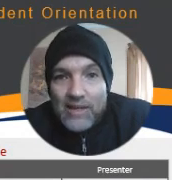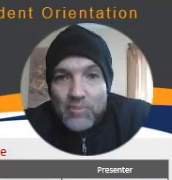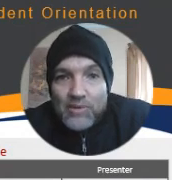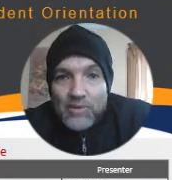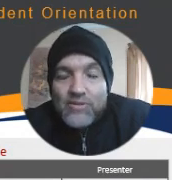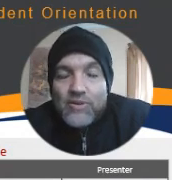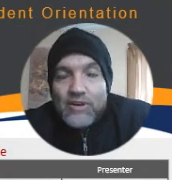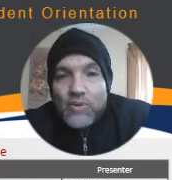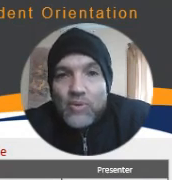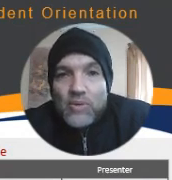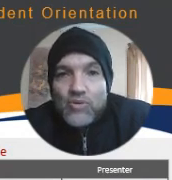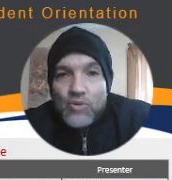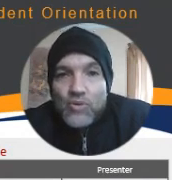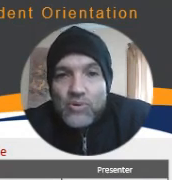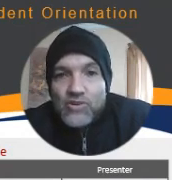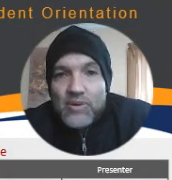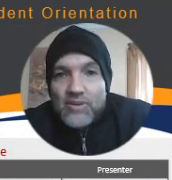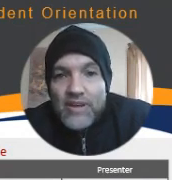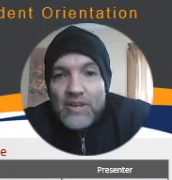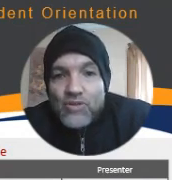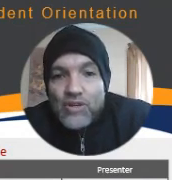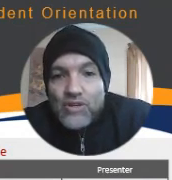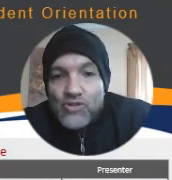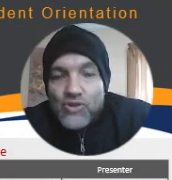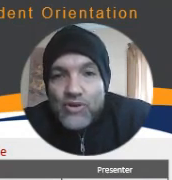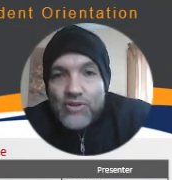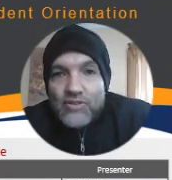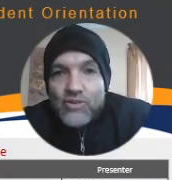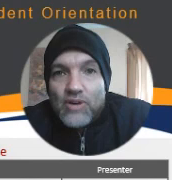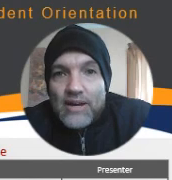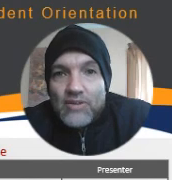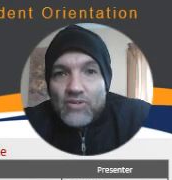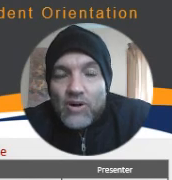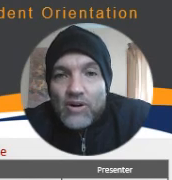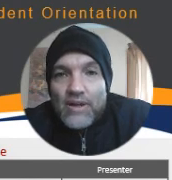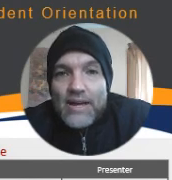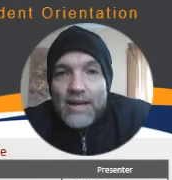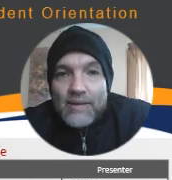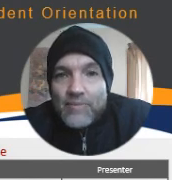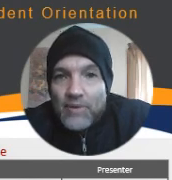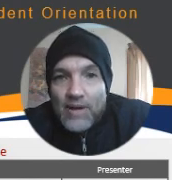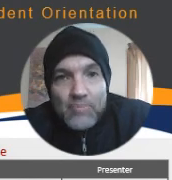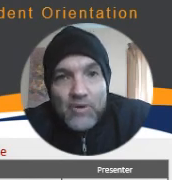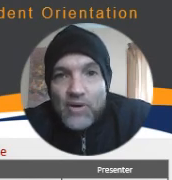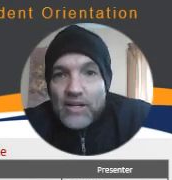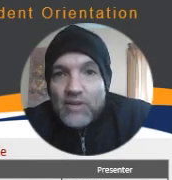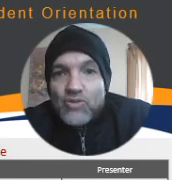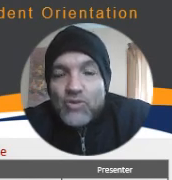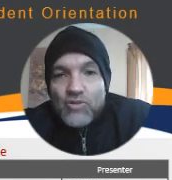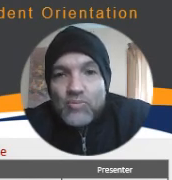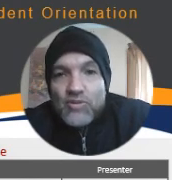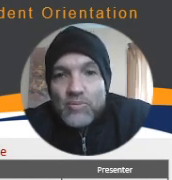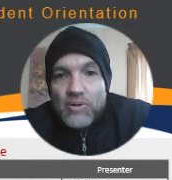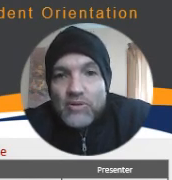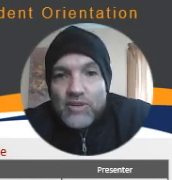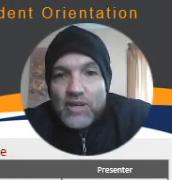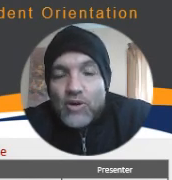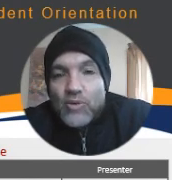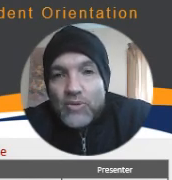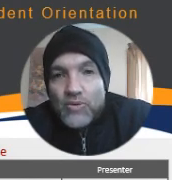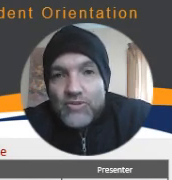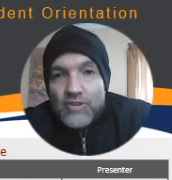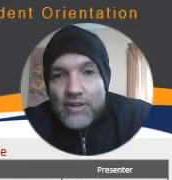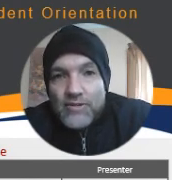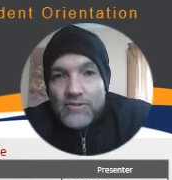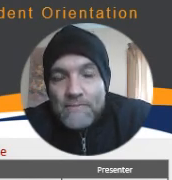of the time available. So that's why we do push it a bit to ensure that you guys are up and running as soon as possible to get